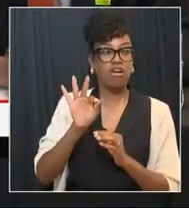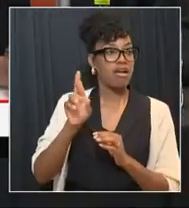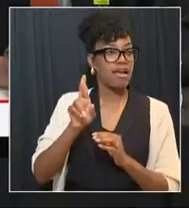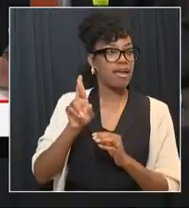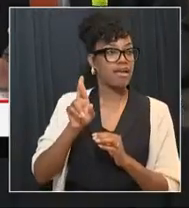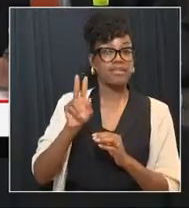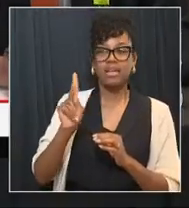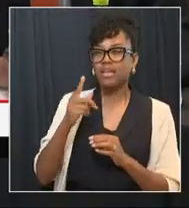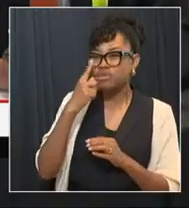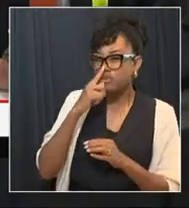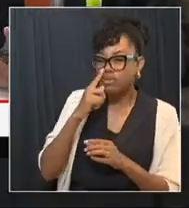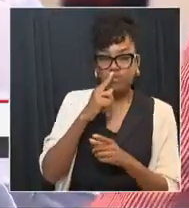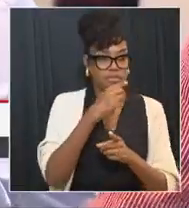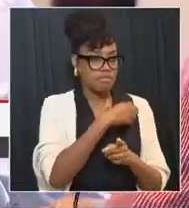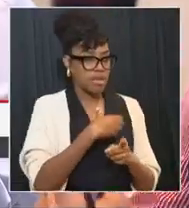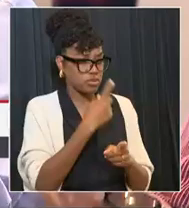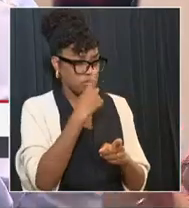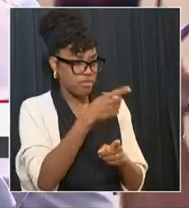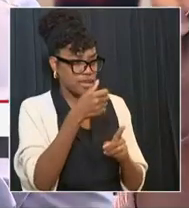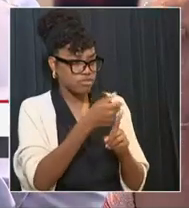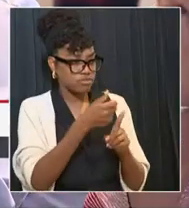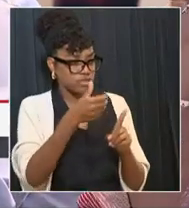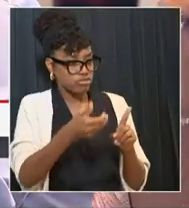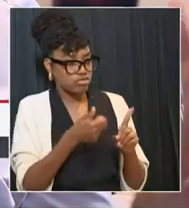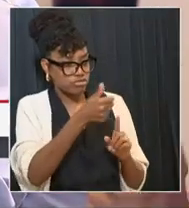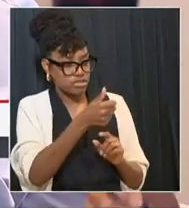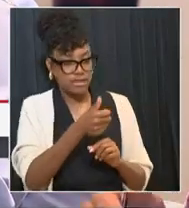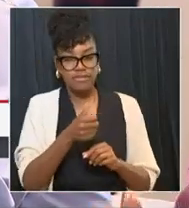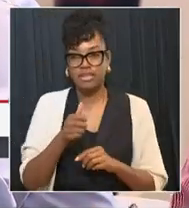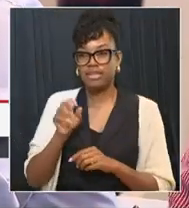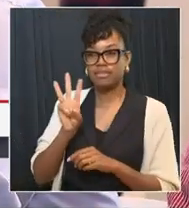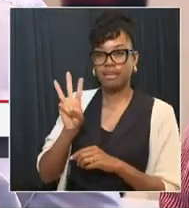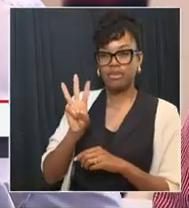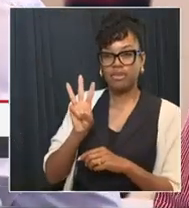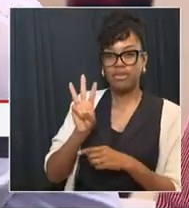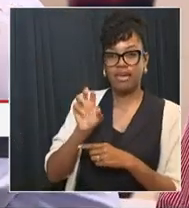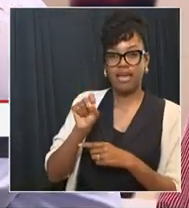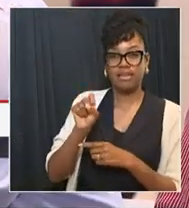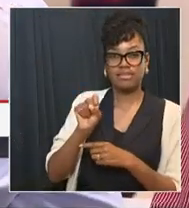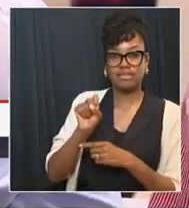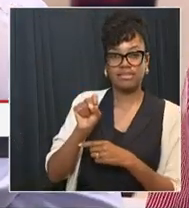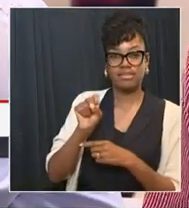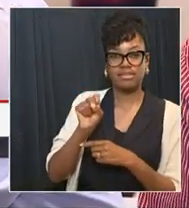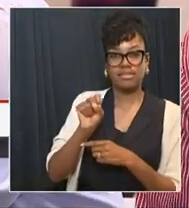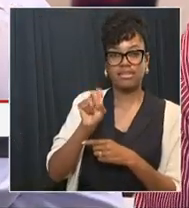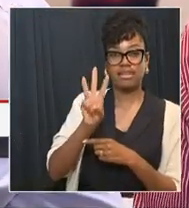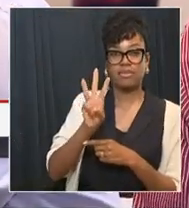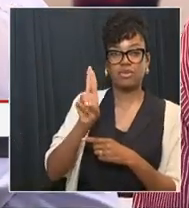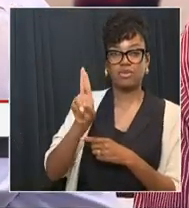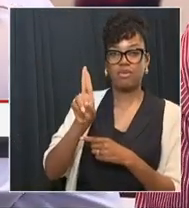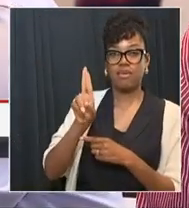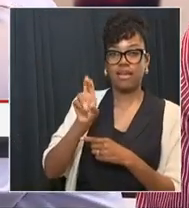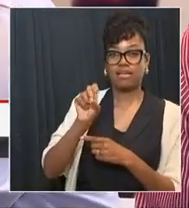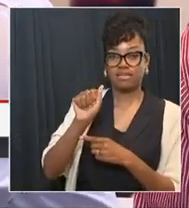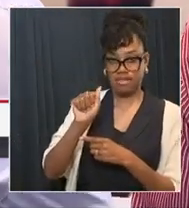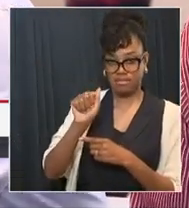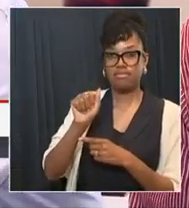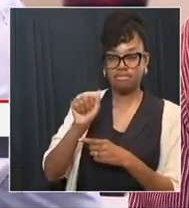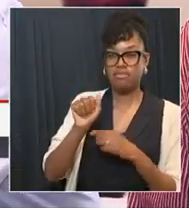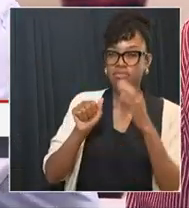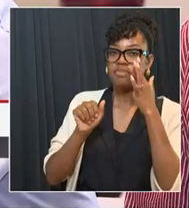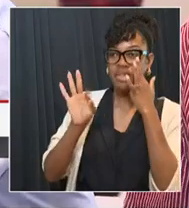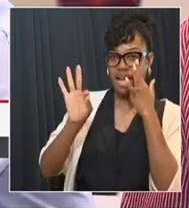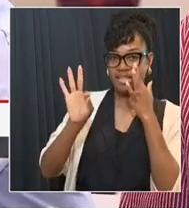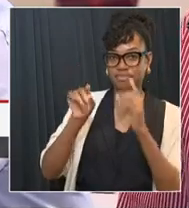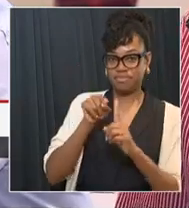just introduce yourself? I'm sorry. Matt with WSA 9. Okay. It's me and Rafa here. So I was wondering, with respect to RFK, I